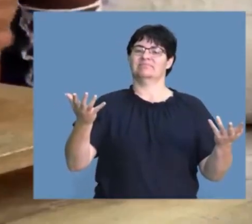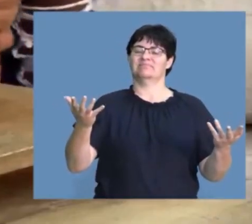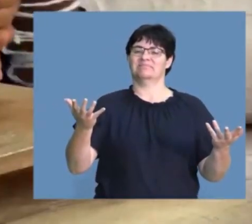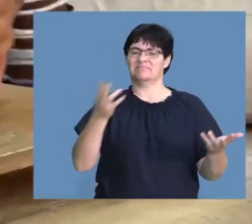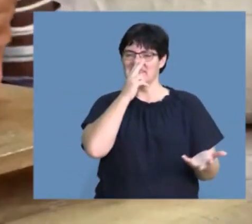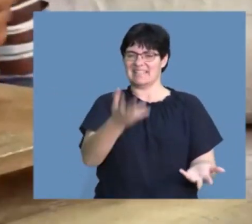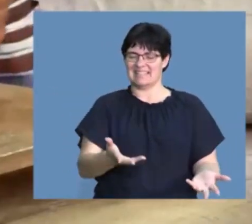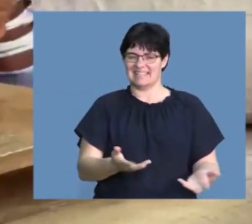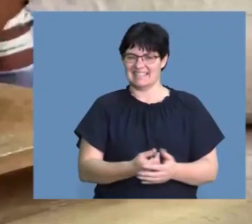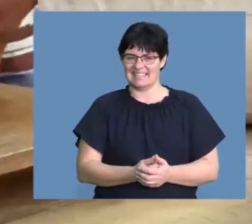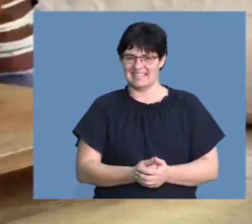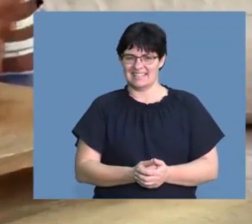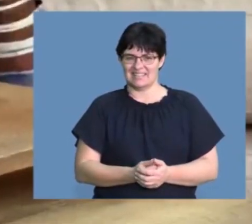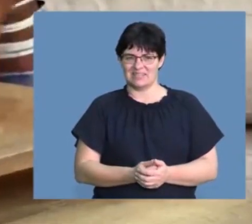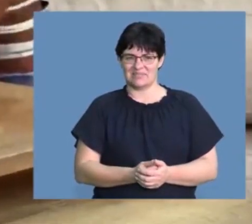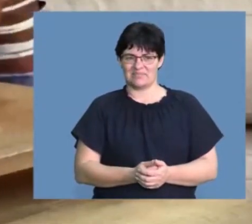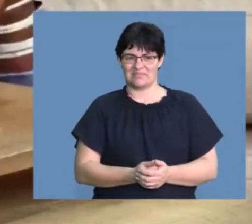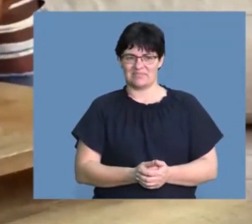Hey!